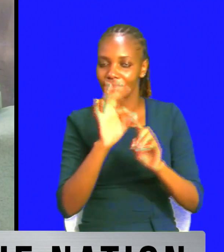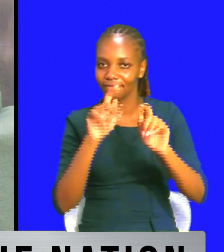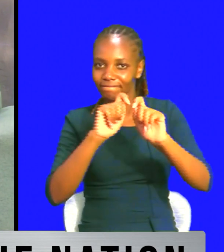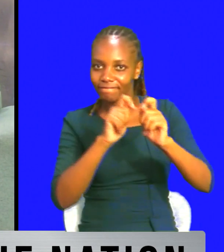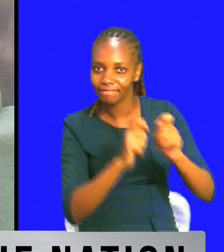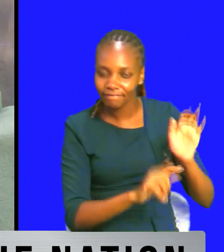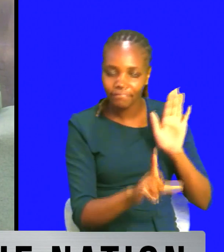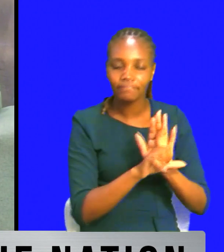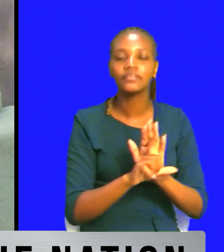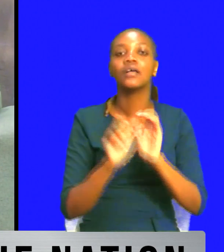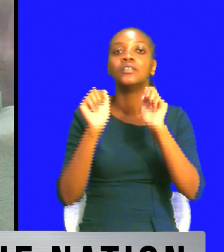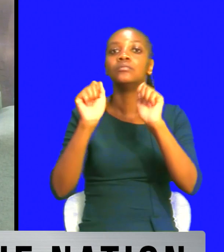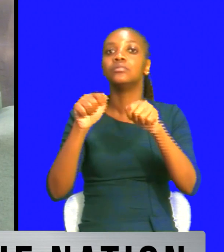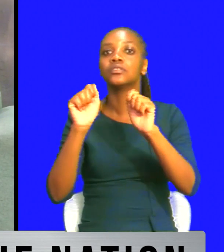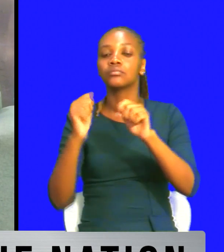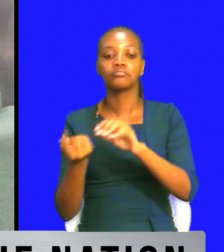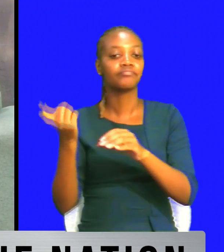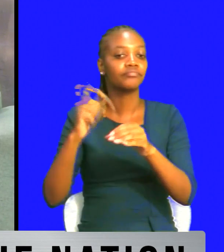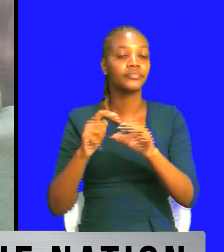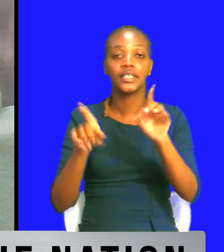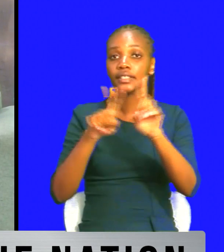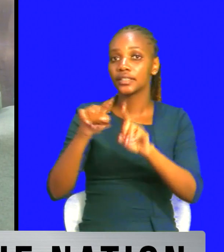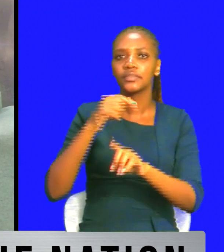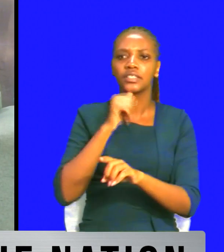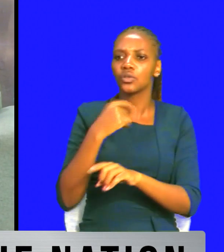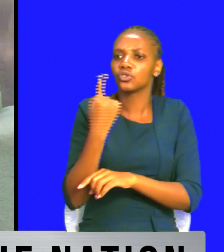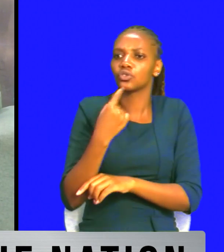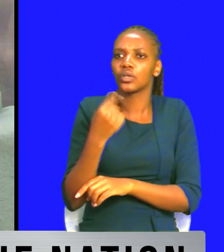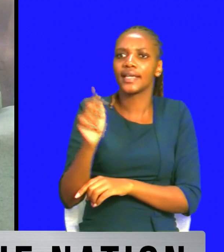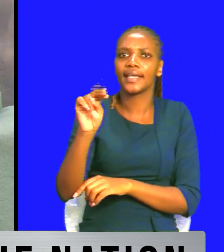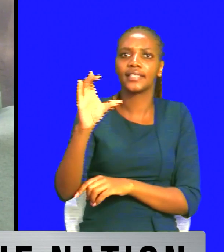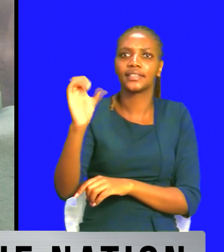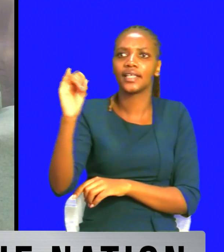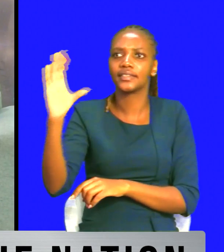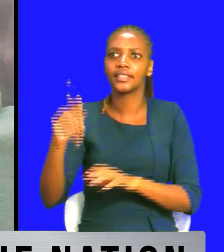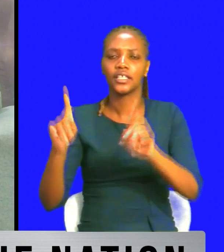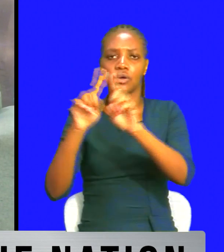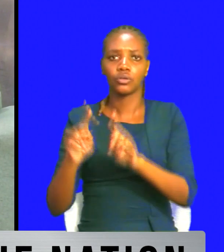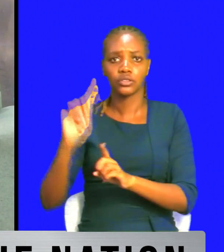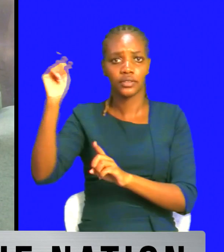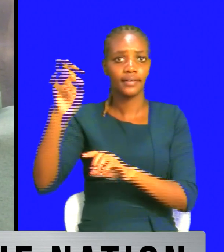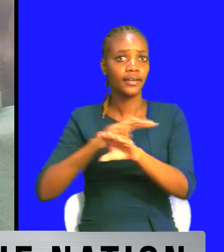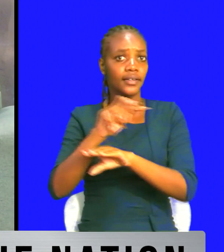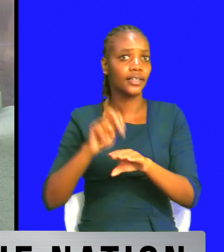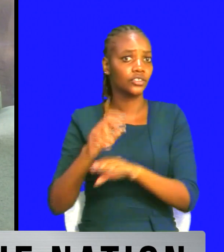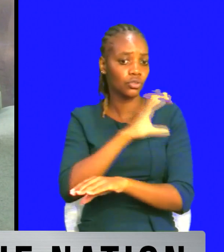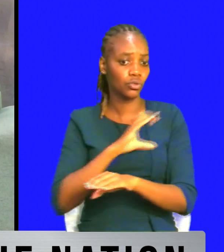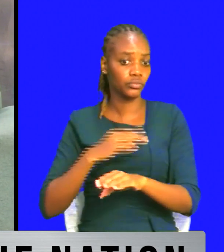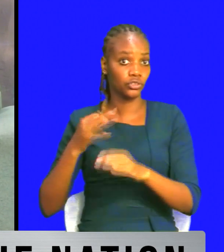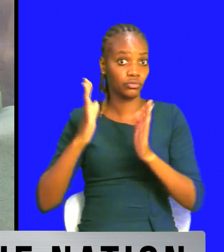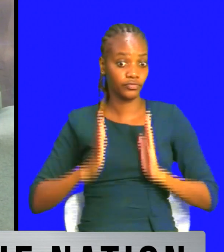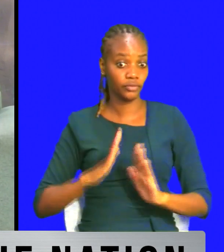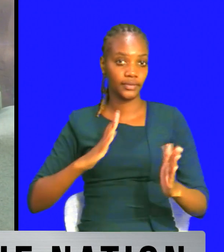things Right. could come in, because it's not only NCIC, it's also Kenya National Commission on Human Rights, because that's human rights